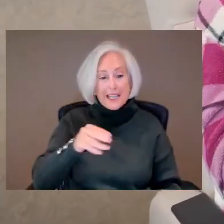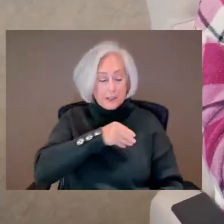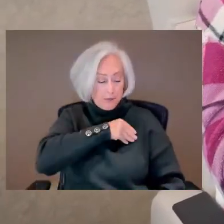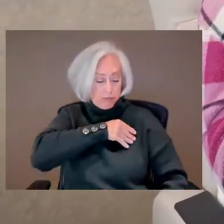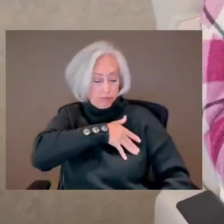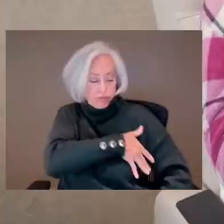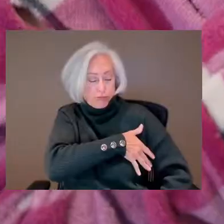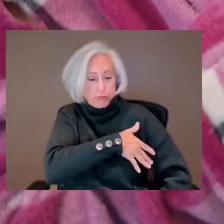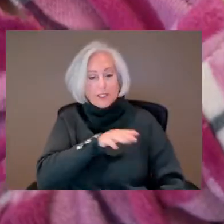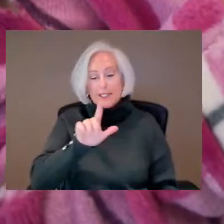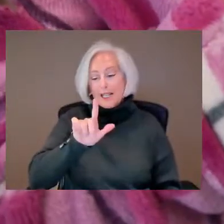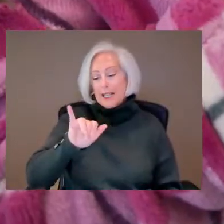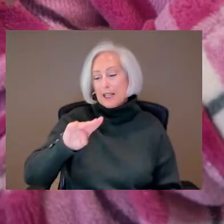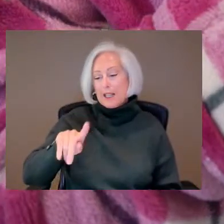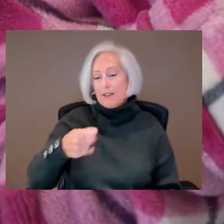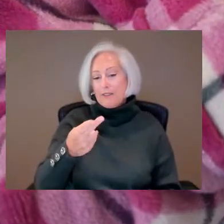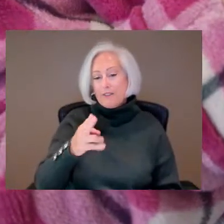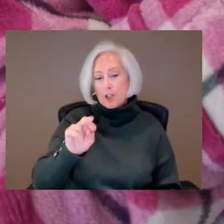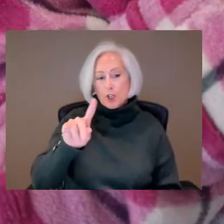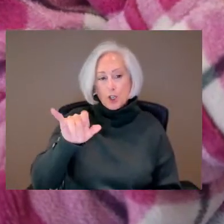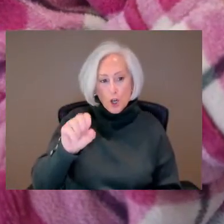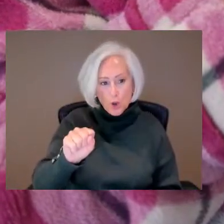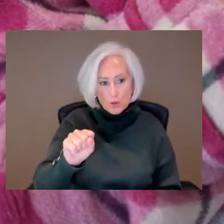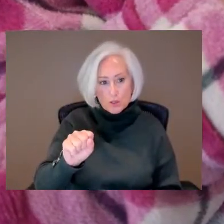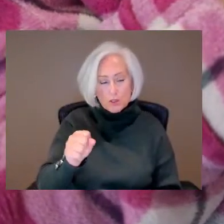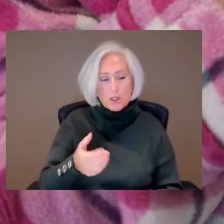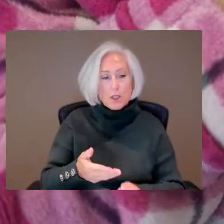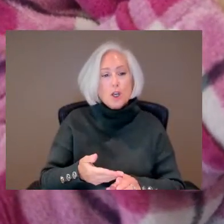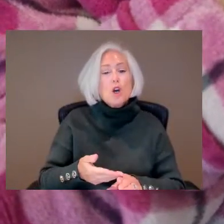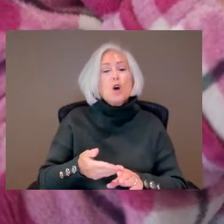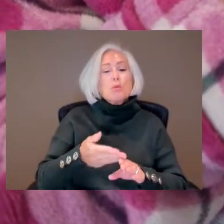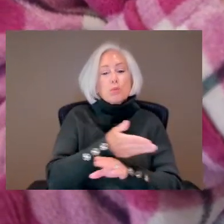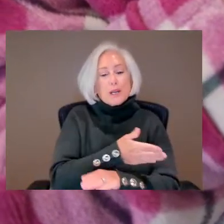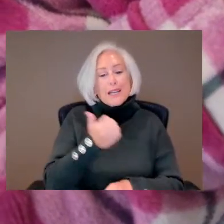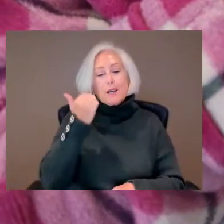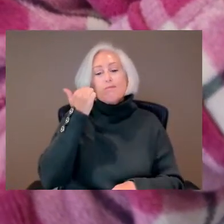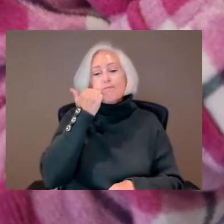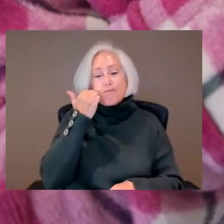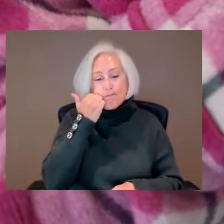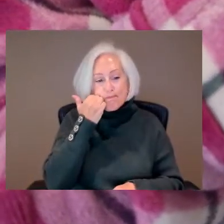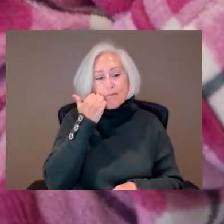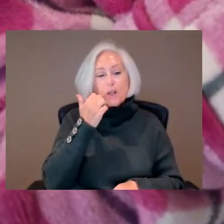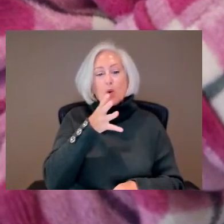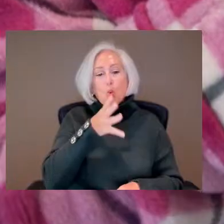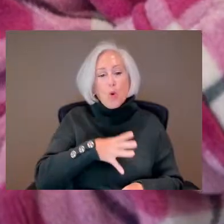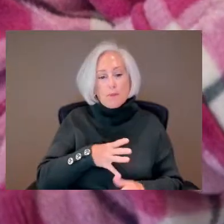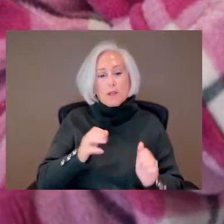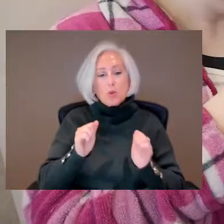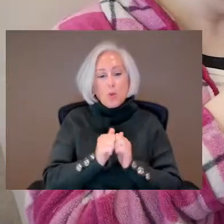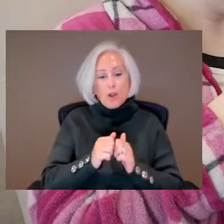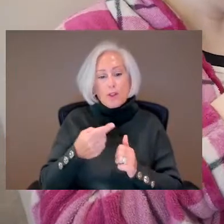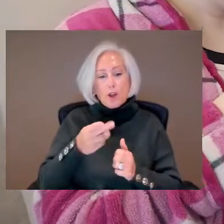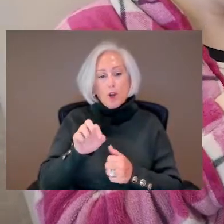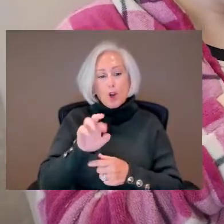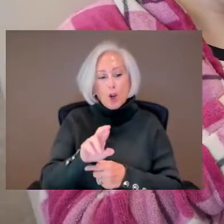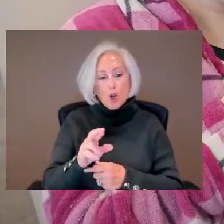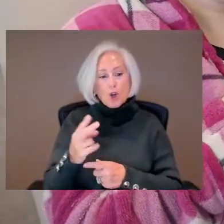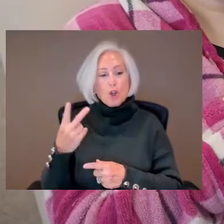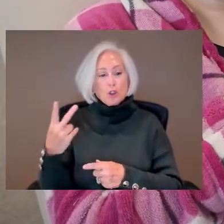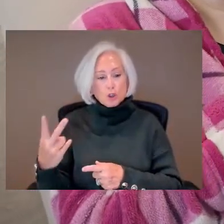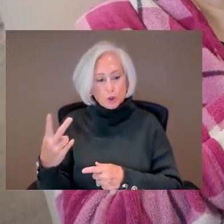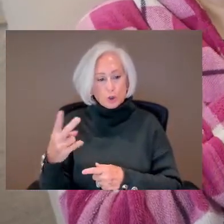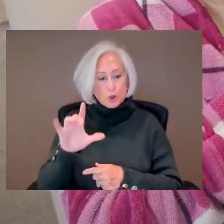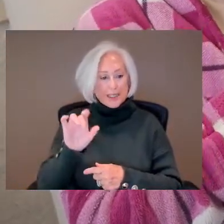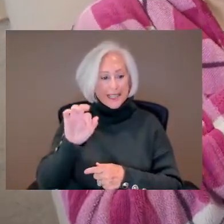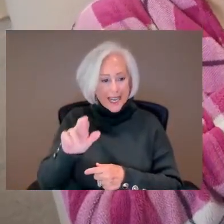any premenopausal women with a hormone-driven HER2-negative cancer, the standard of care is chemotherapy. So the ability to